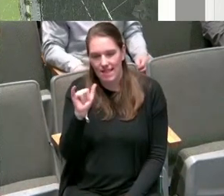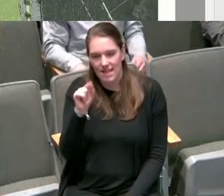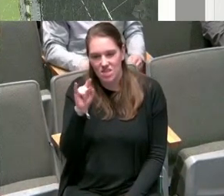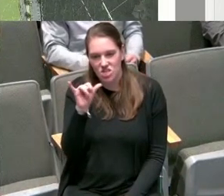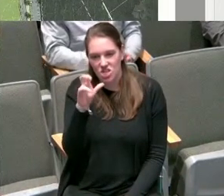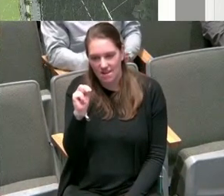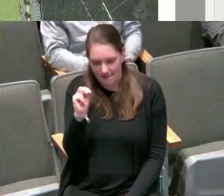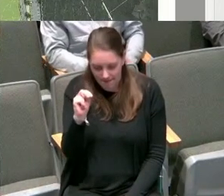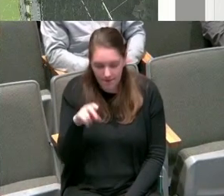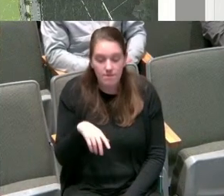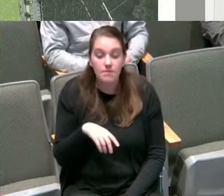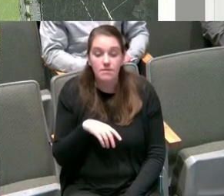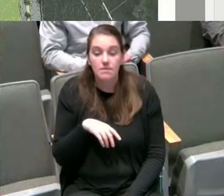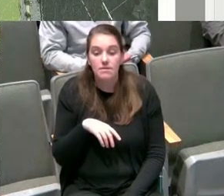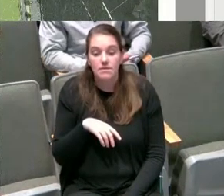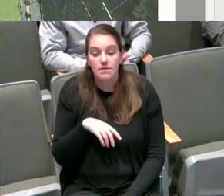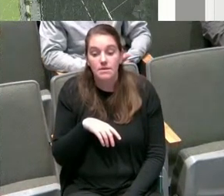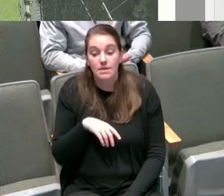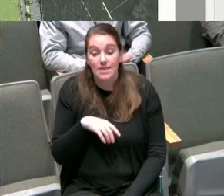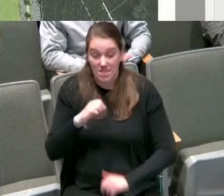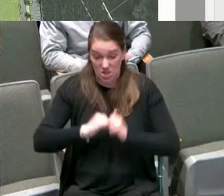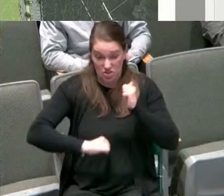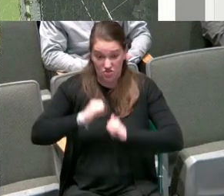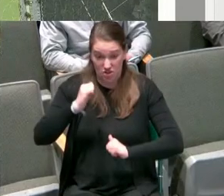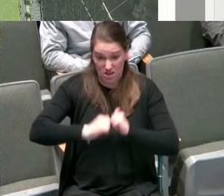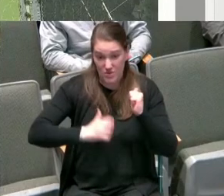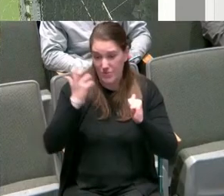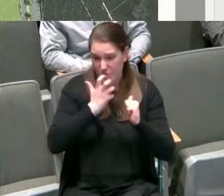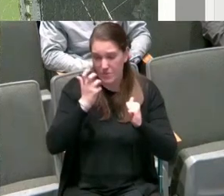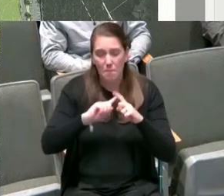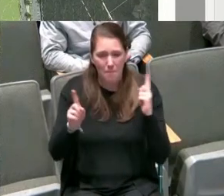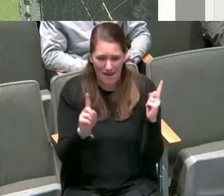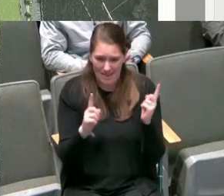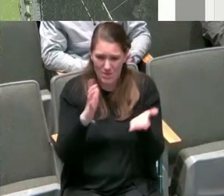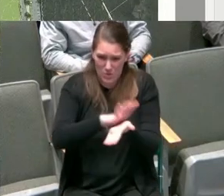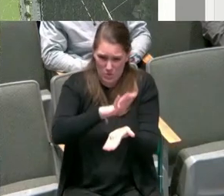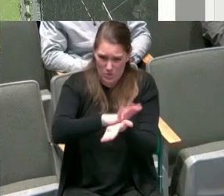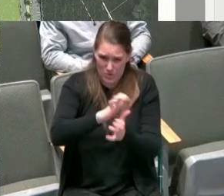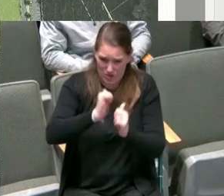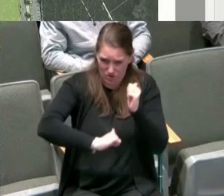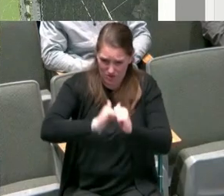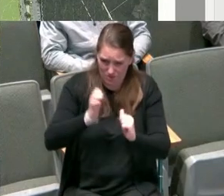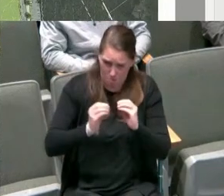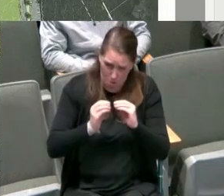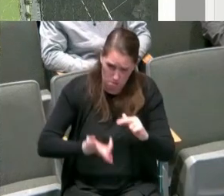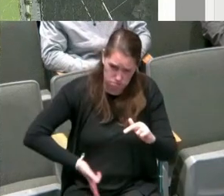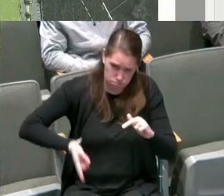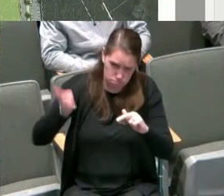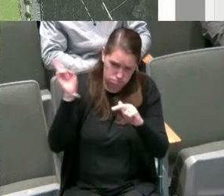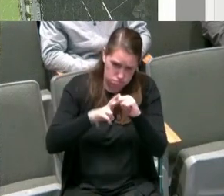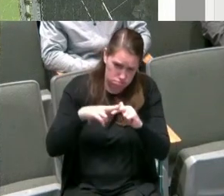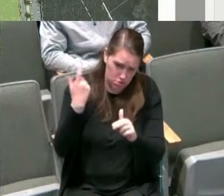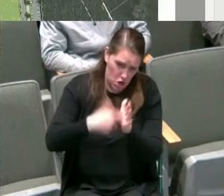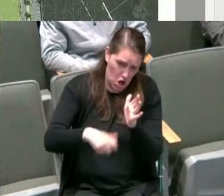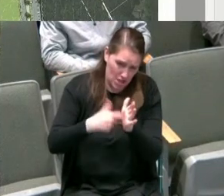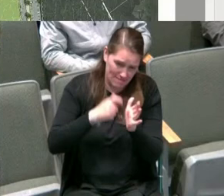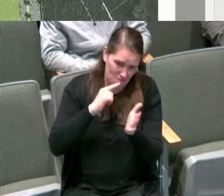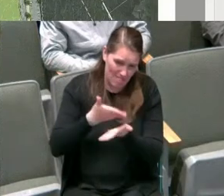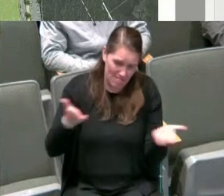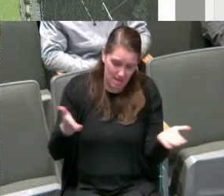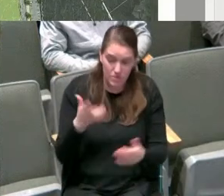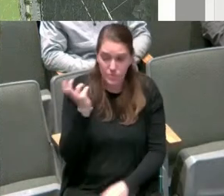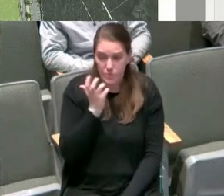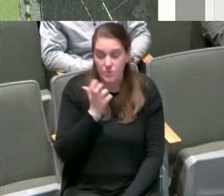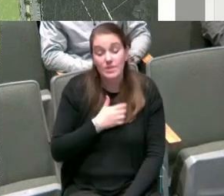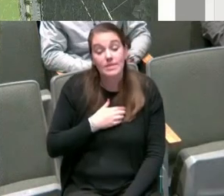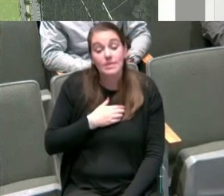but construction especially around schools has seen some of the largest inflation in the past few years if you compare it to the